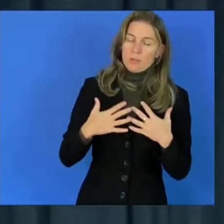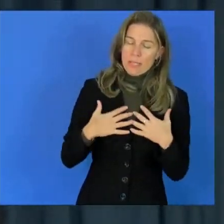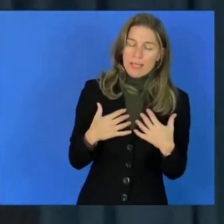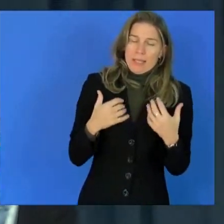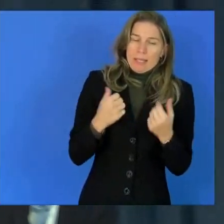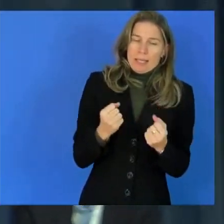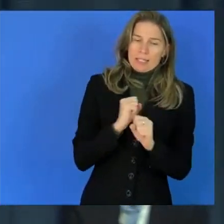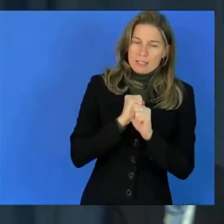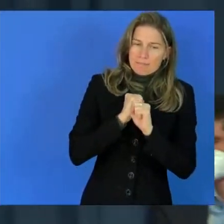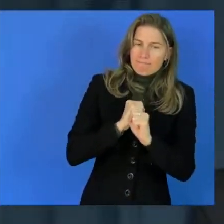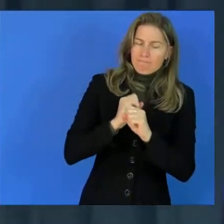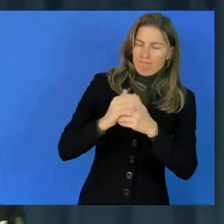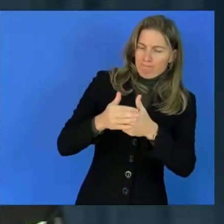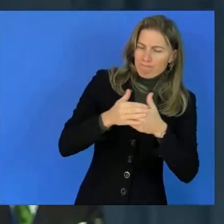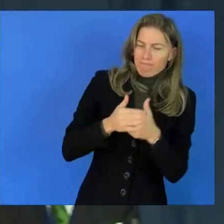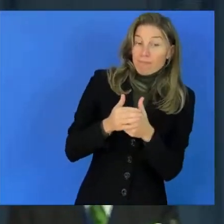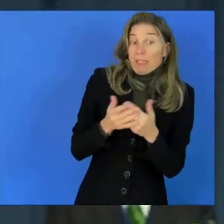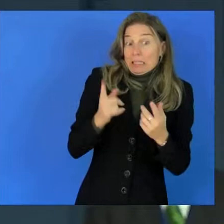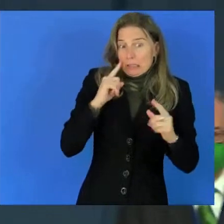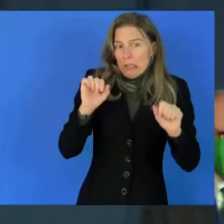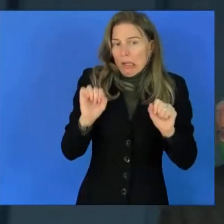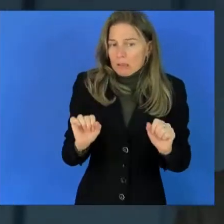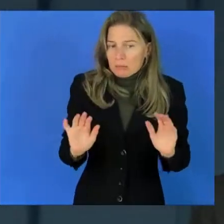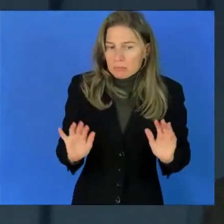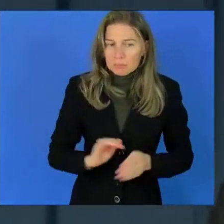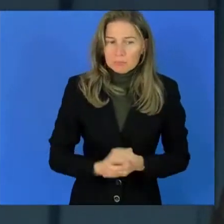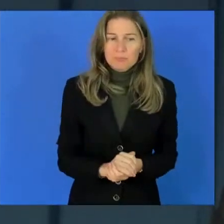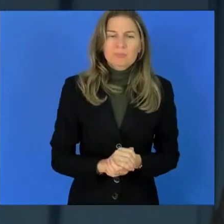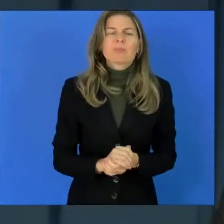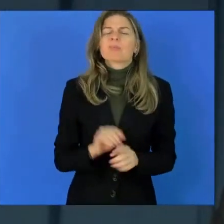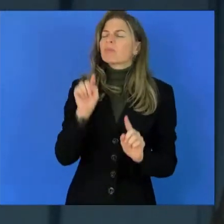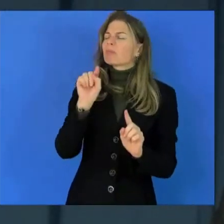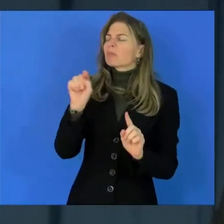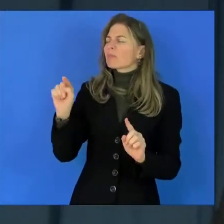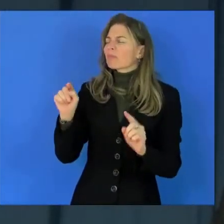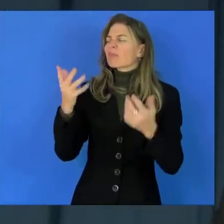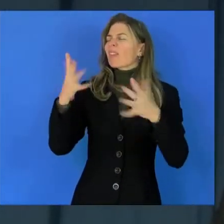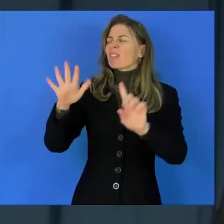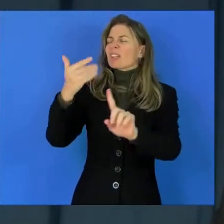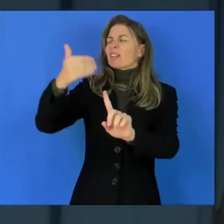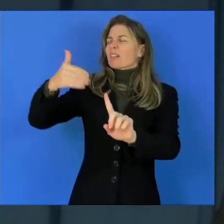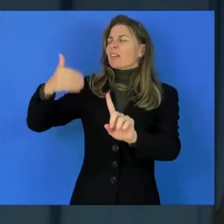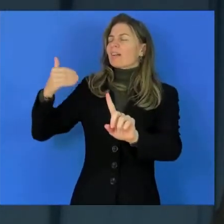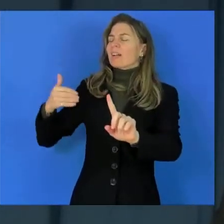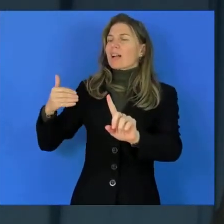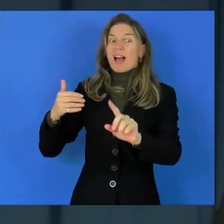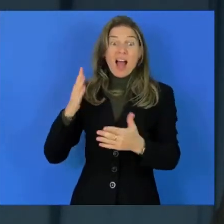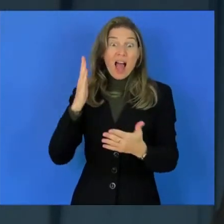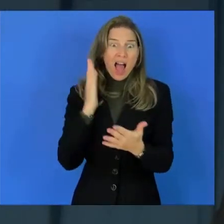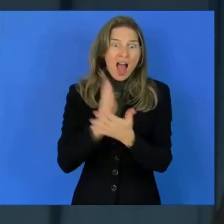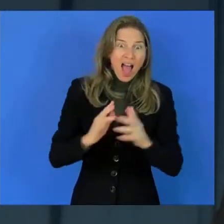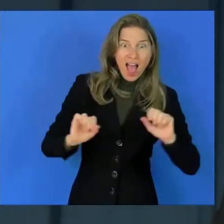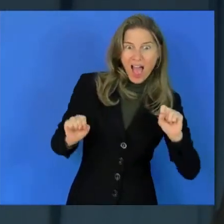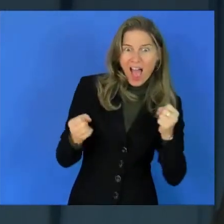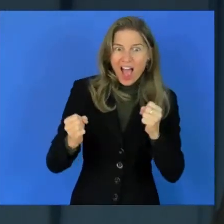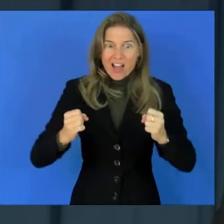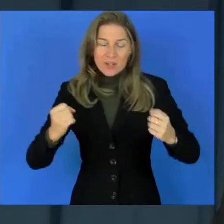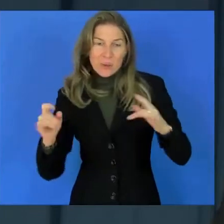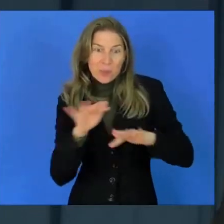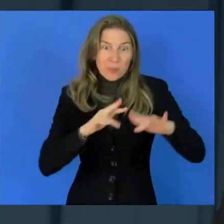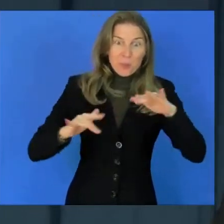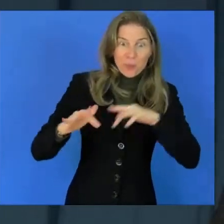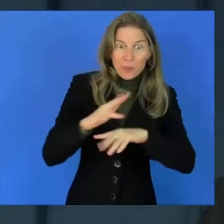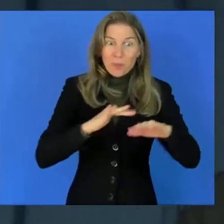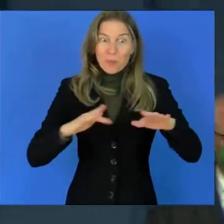For all of those of you who have been here for many times, where does the action happen? Well, the action happens, which is really the conversations